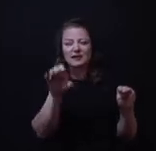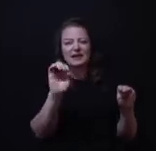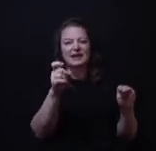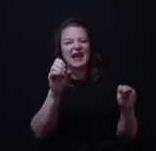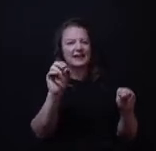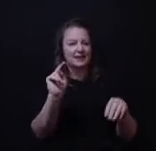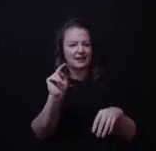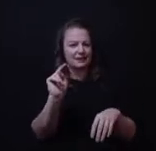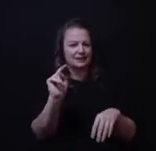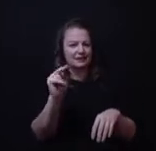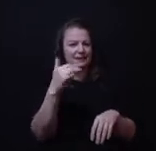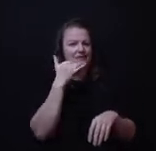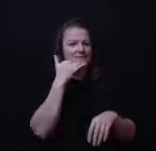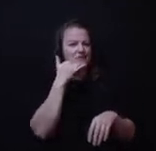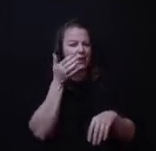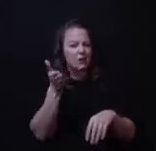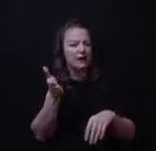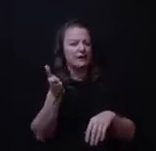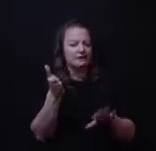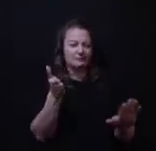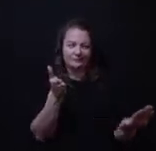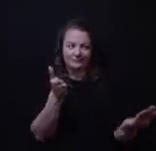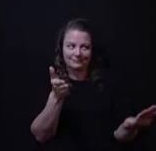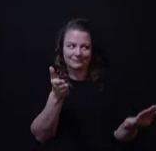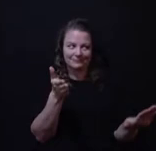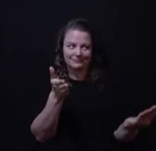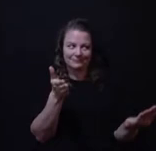station. There's a payphone there. Okay, ladies.